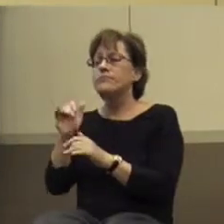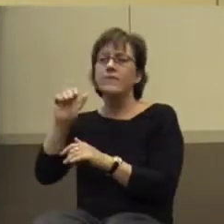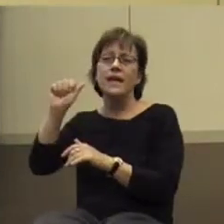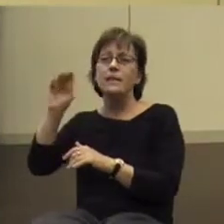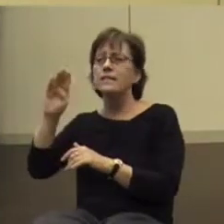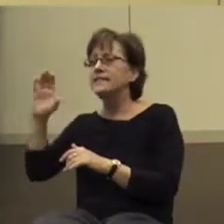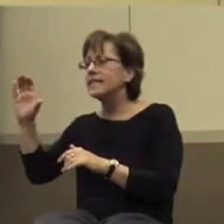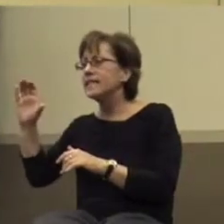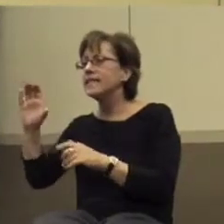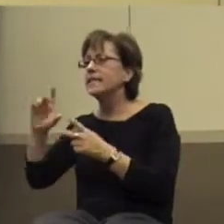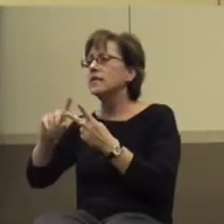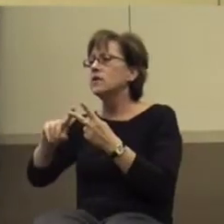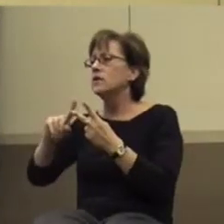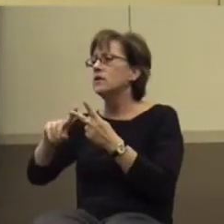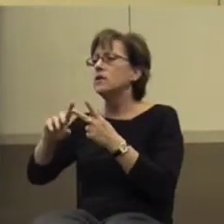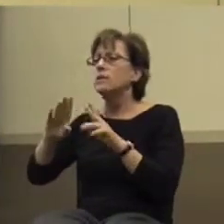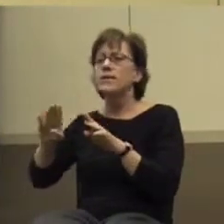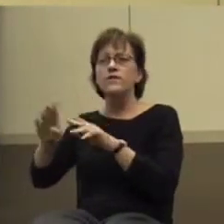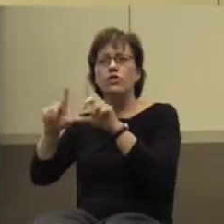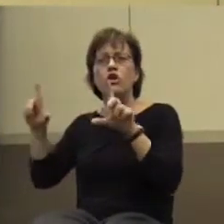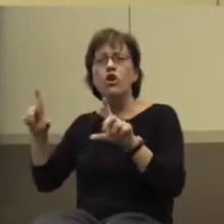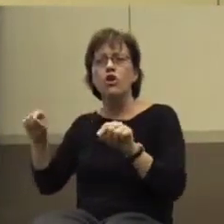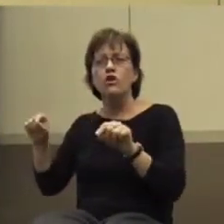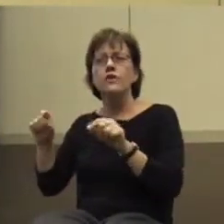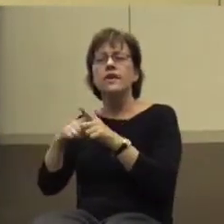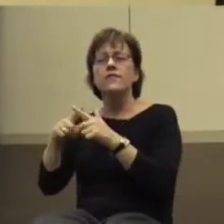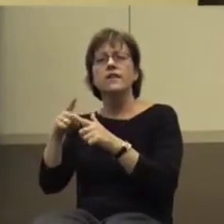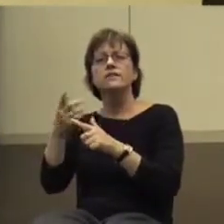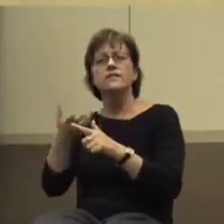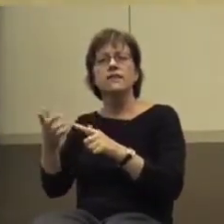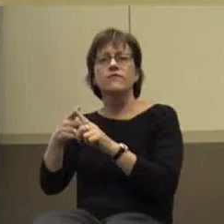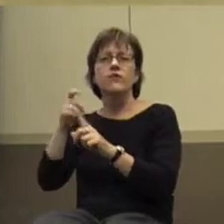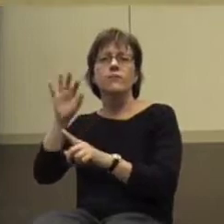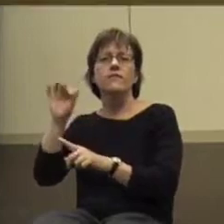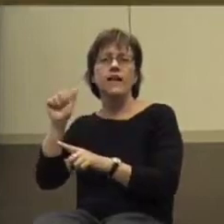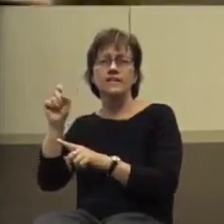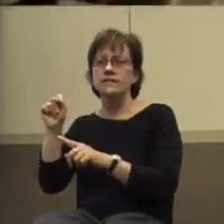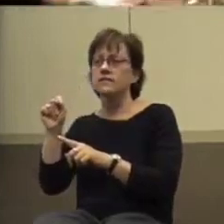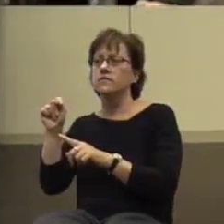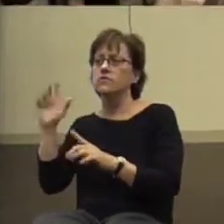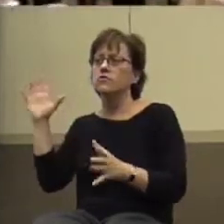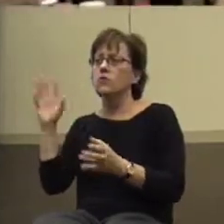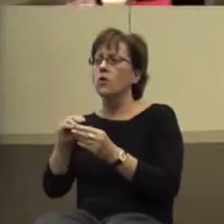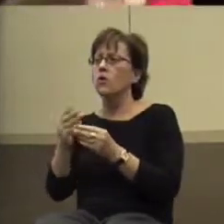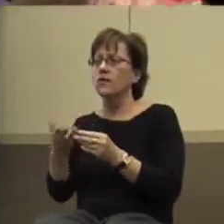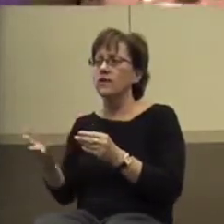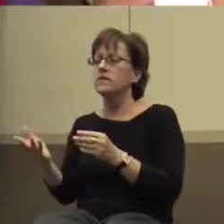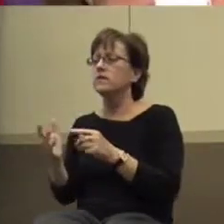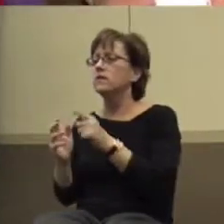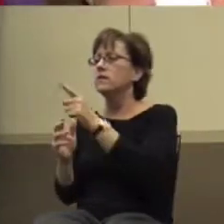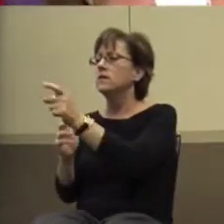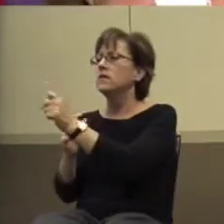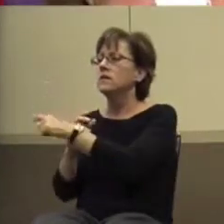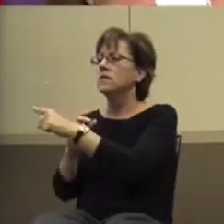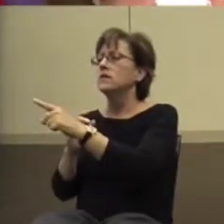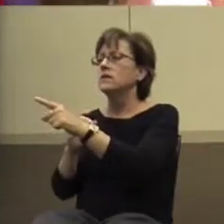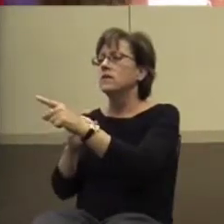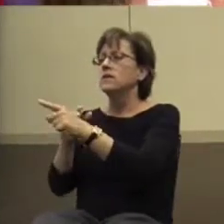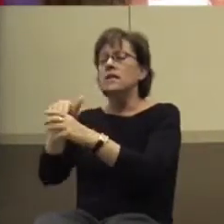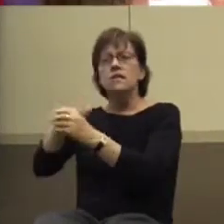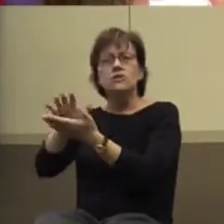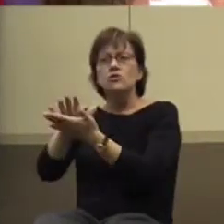stuff from like a FAST to do a whole FBA. Yeah? In a school setting, who is the one that might have some of these? Is